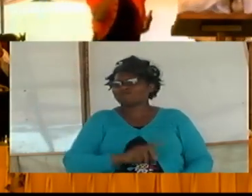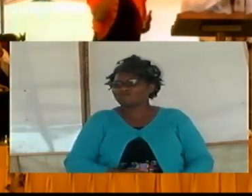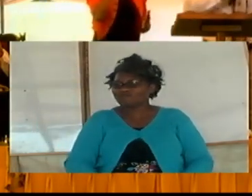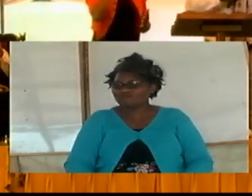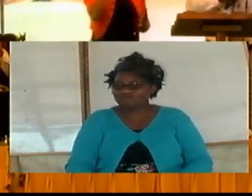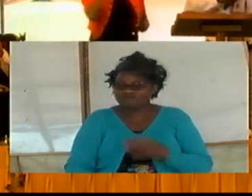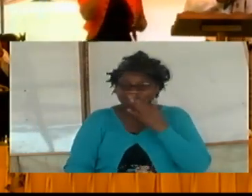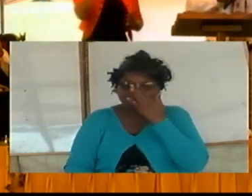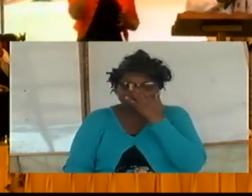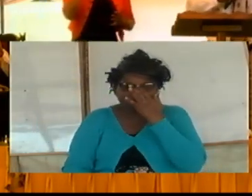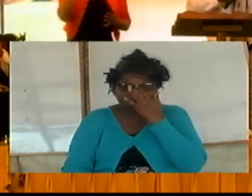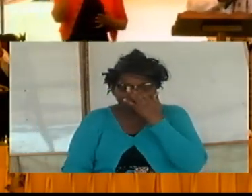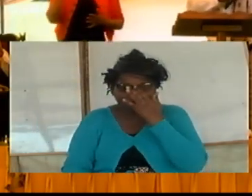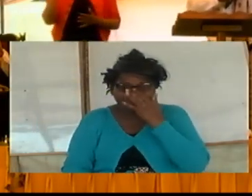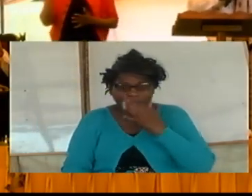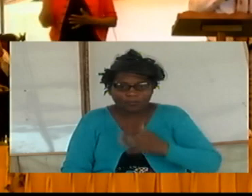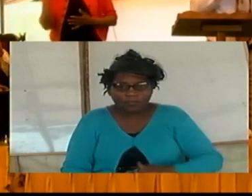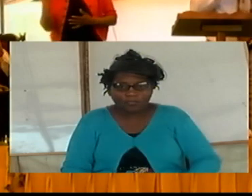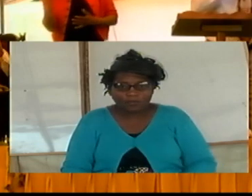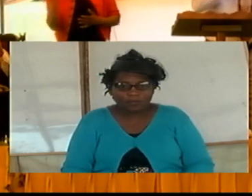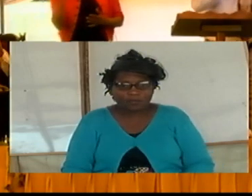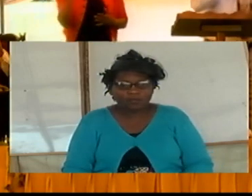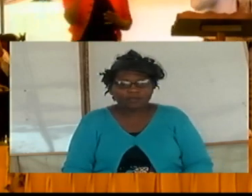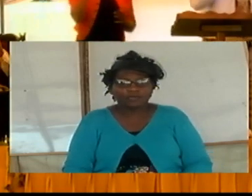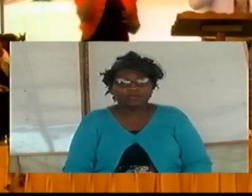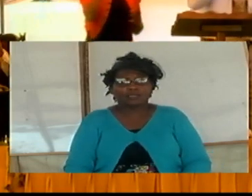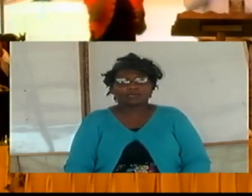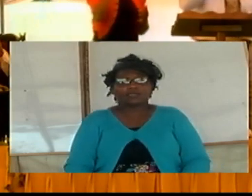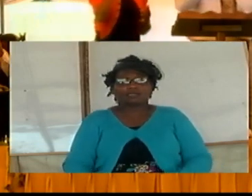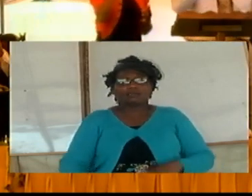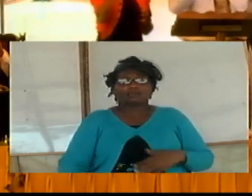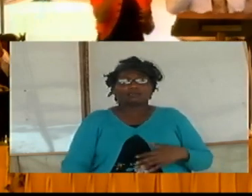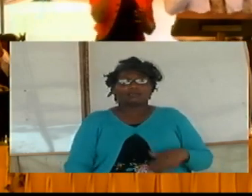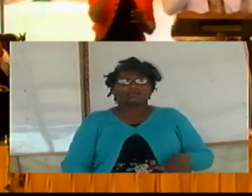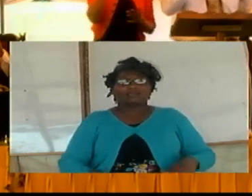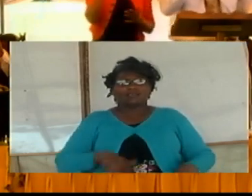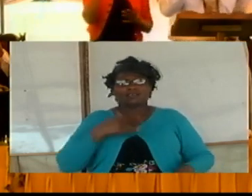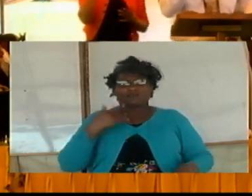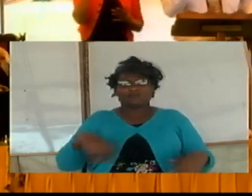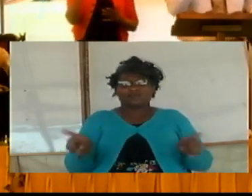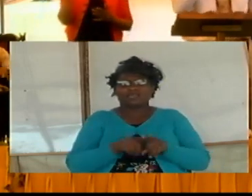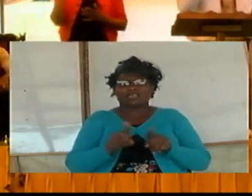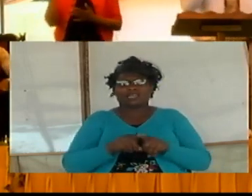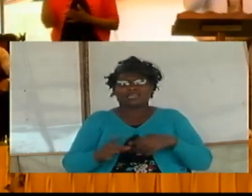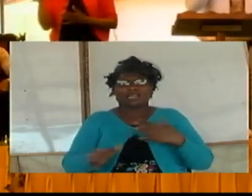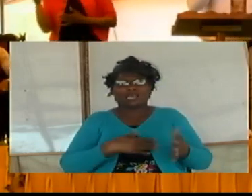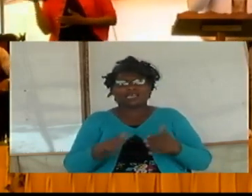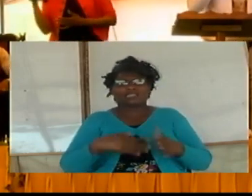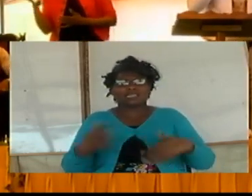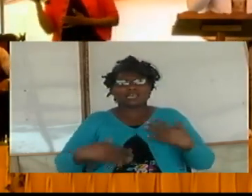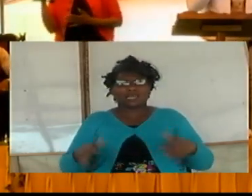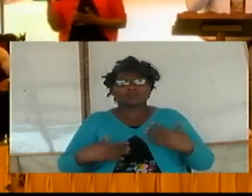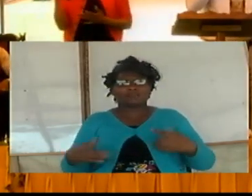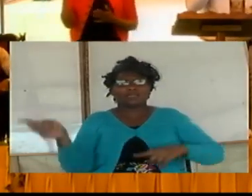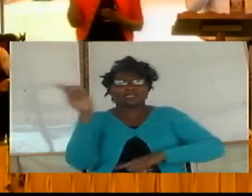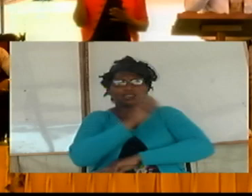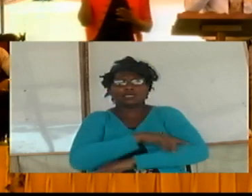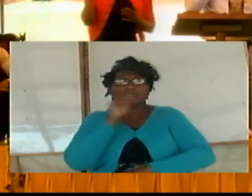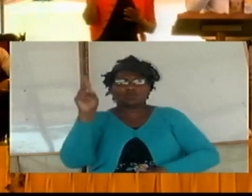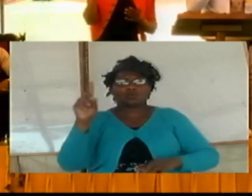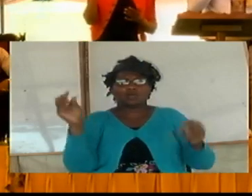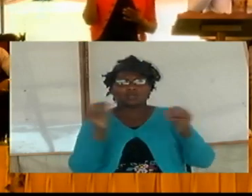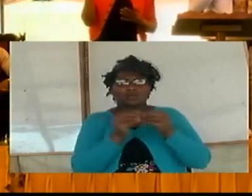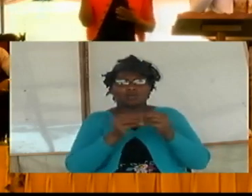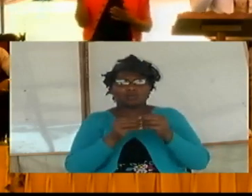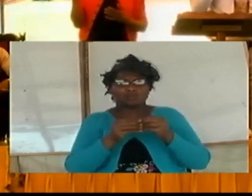Hallelujah. Come on, I feel like singing Happy Day one more time, because I believe that if somebody don't get